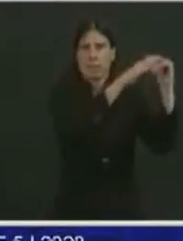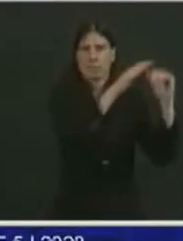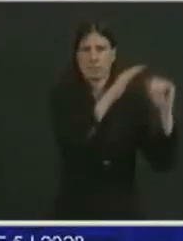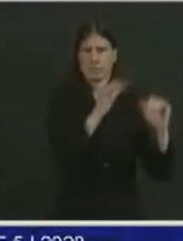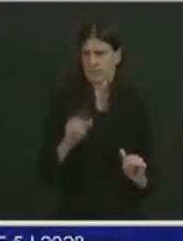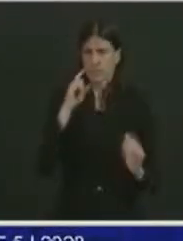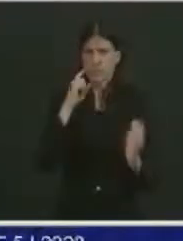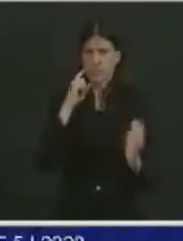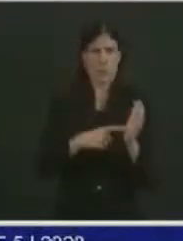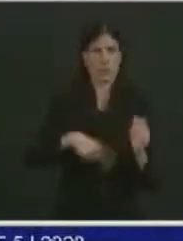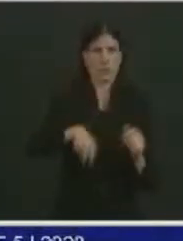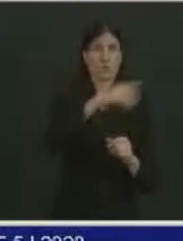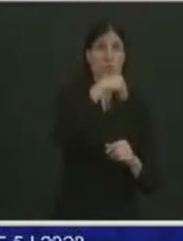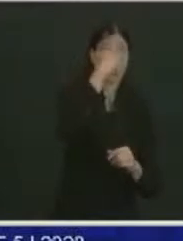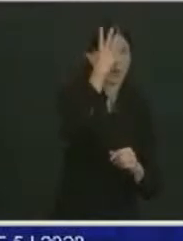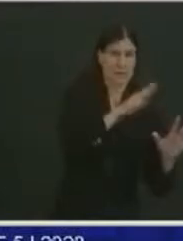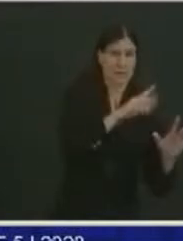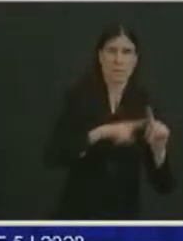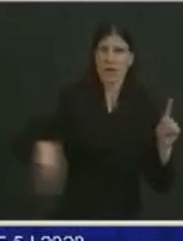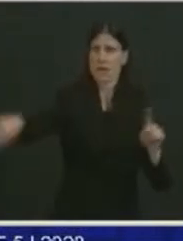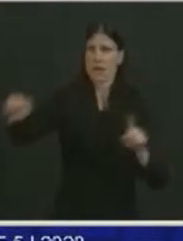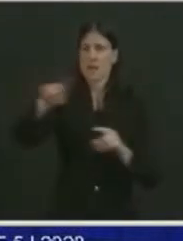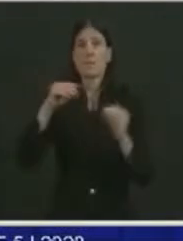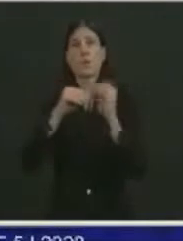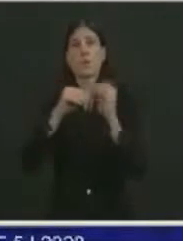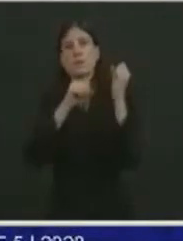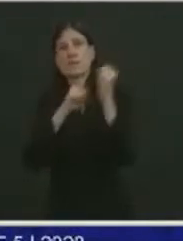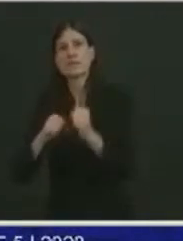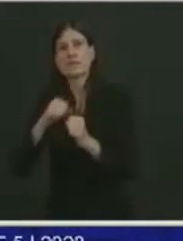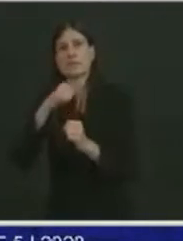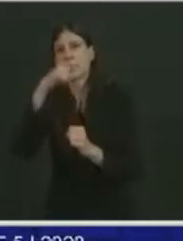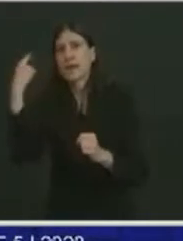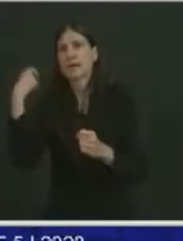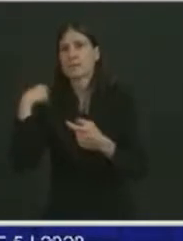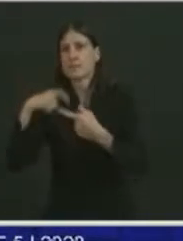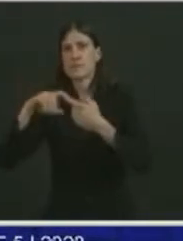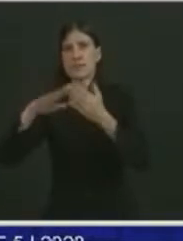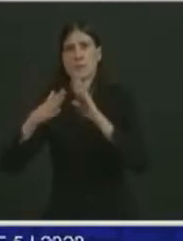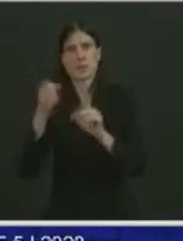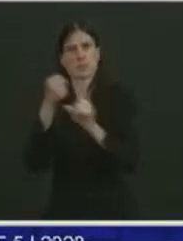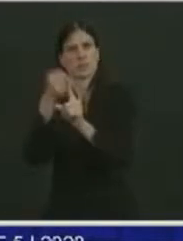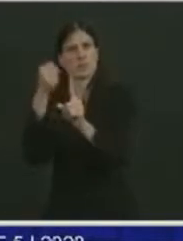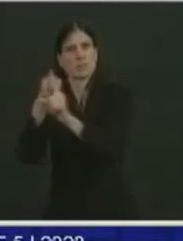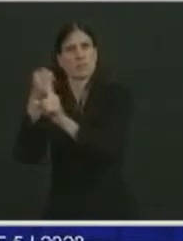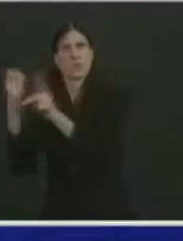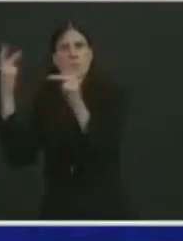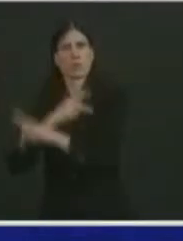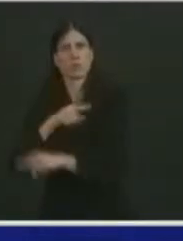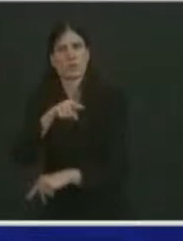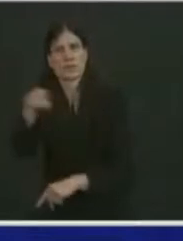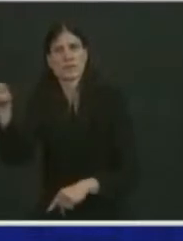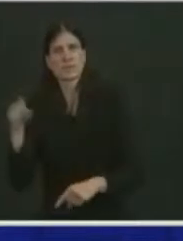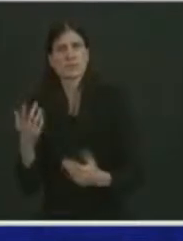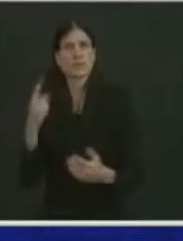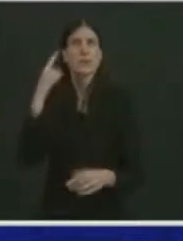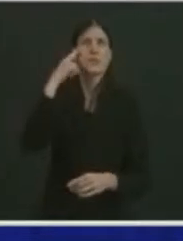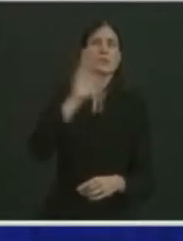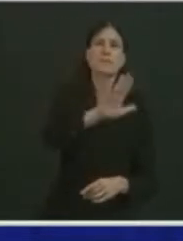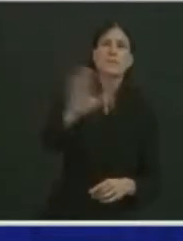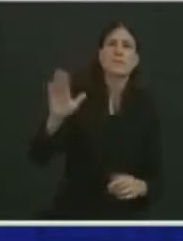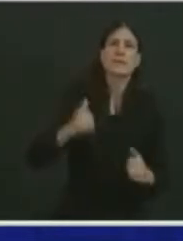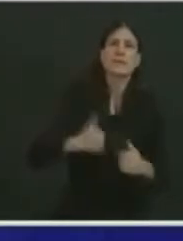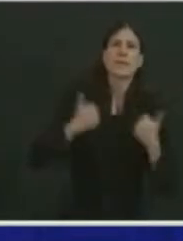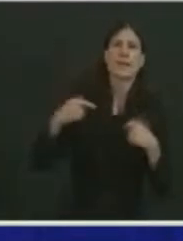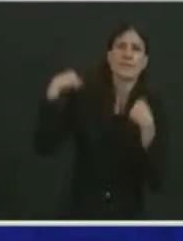message has been, we need to look at the different environments and living conditions that people are in,